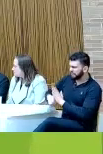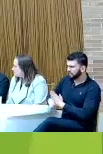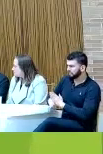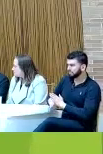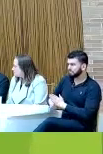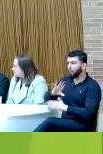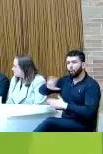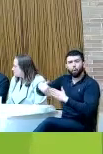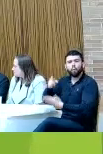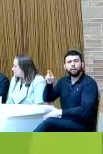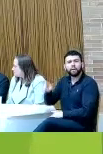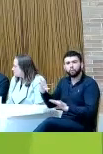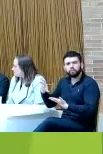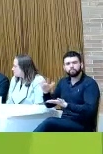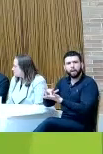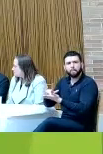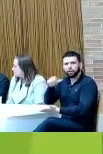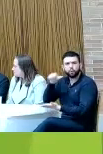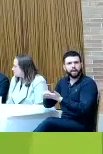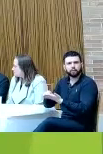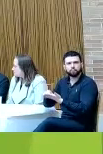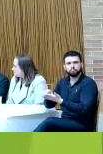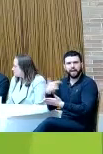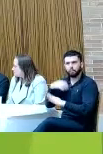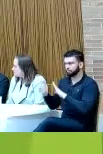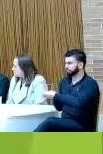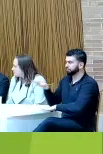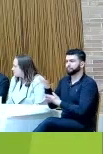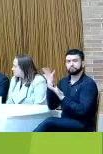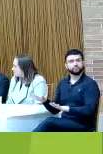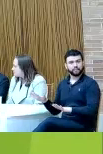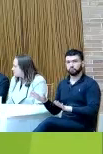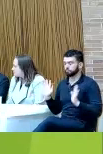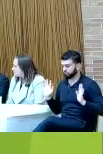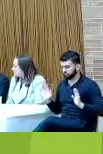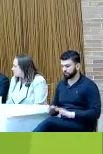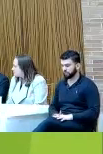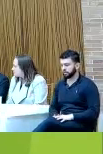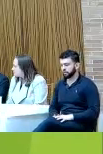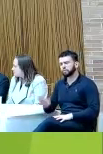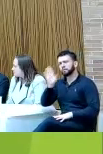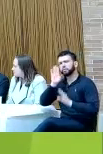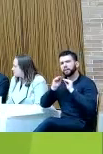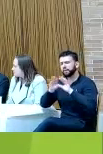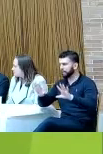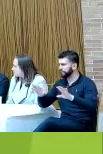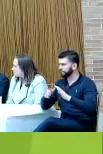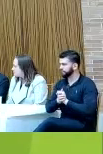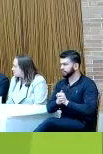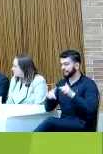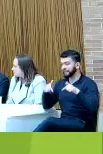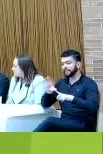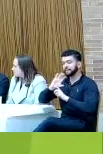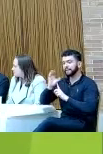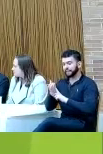for an accommodation animal um in this particular case so I I just want to clarify this case